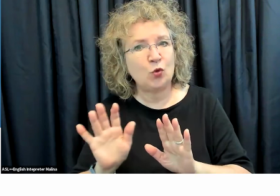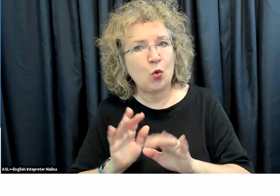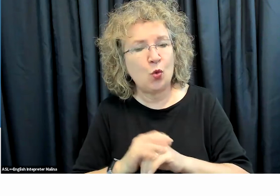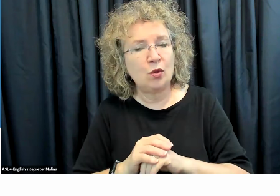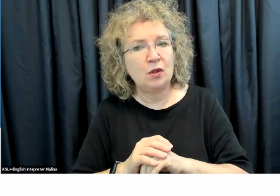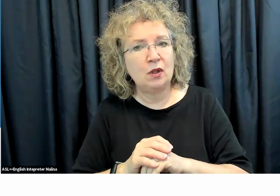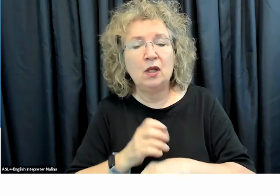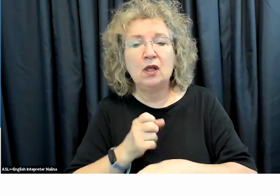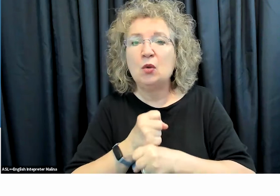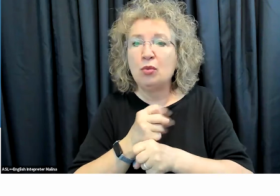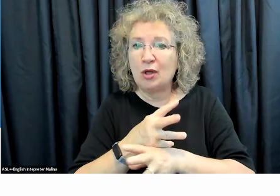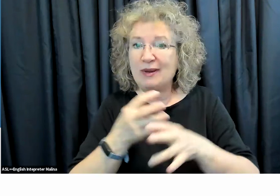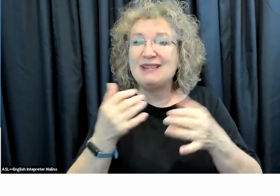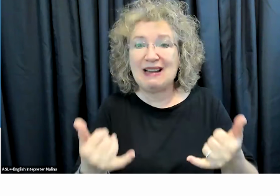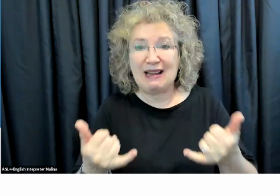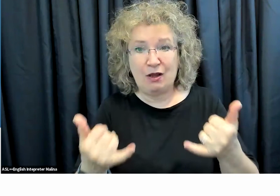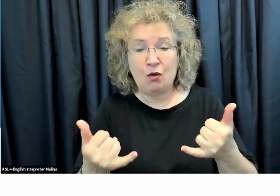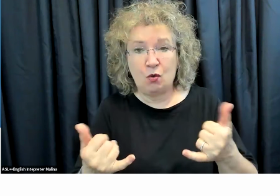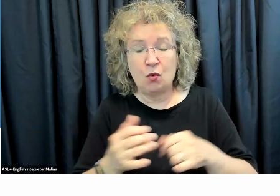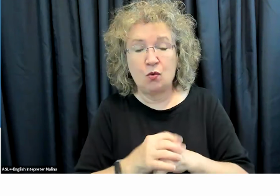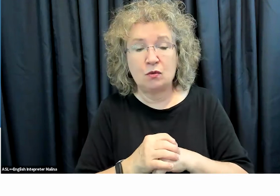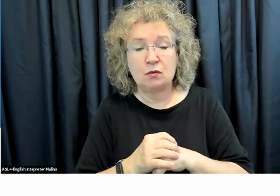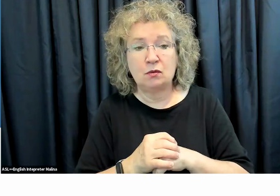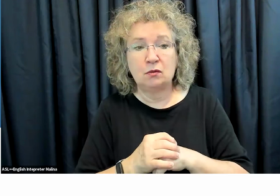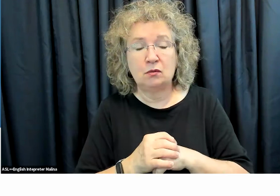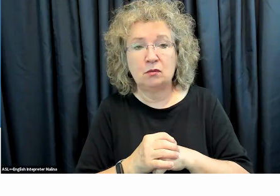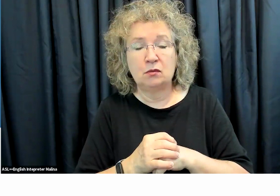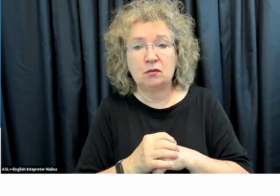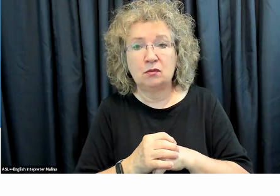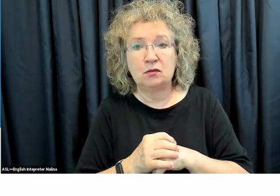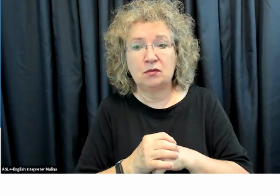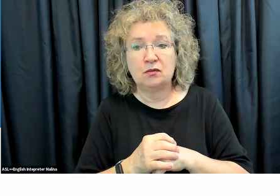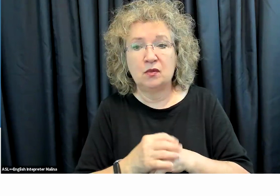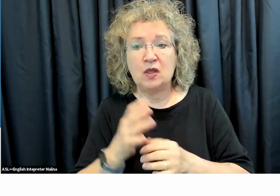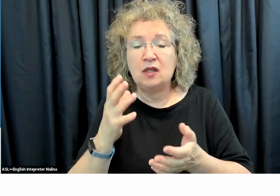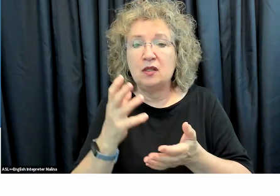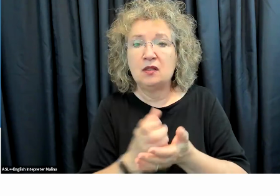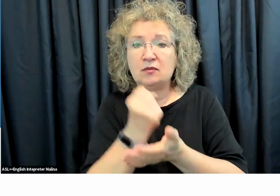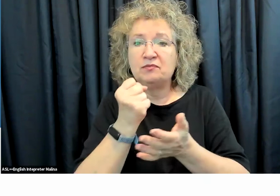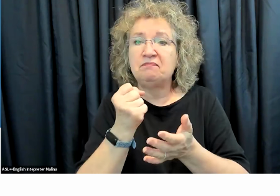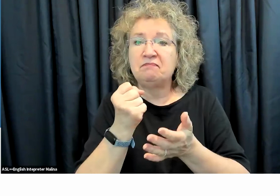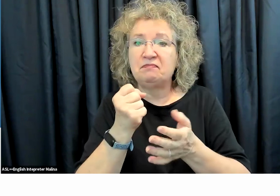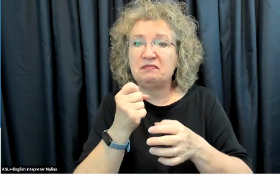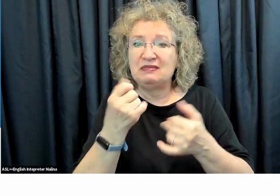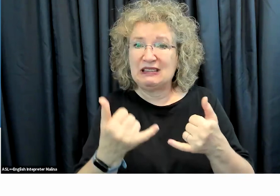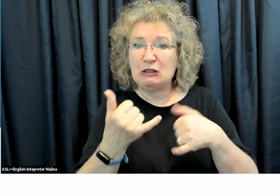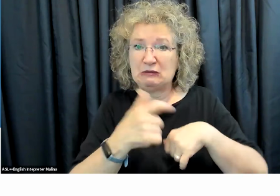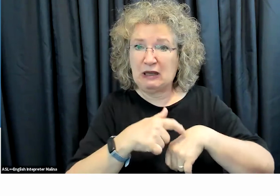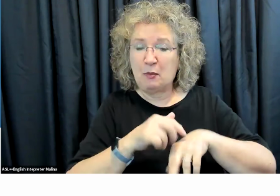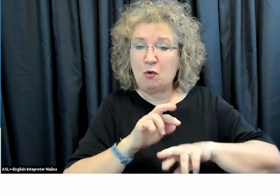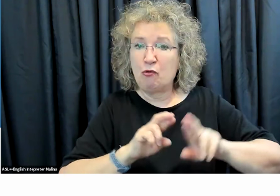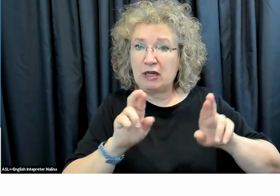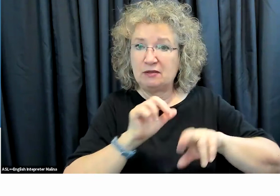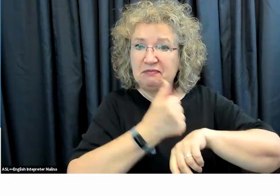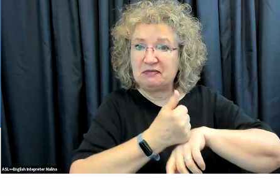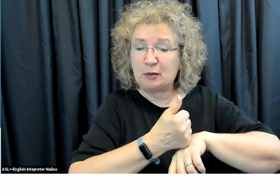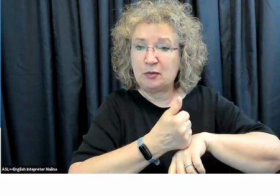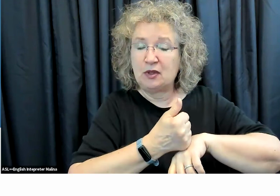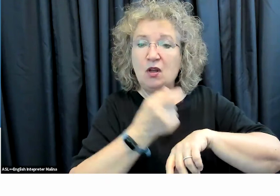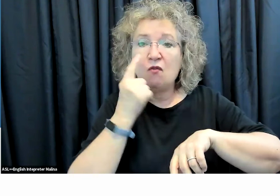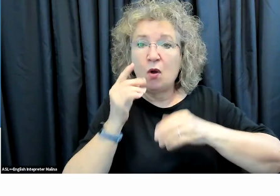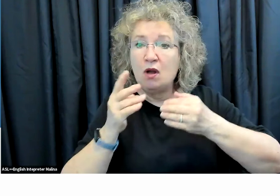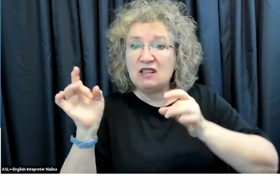and we should take advantage of that opportunity to, again, take action to set us up to recover more fully. Another thing